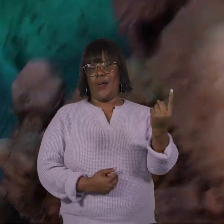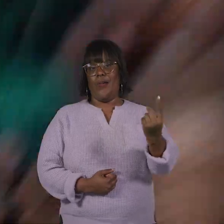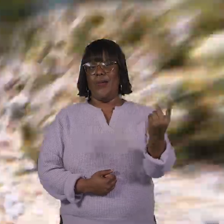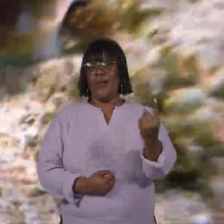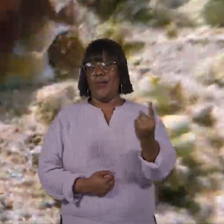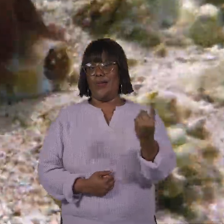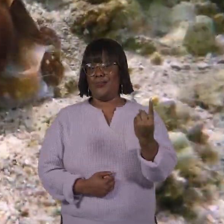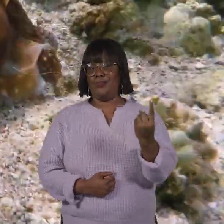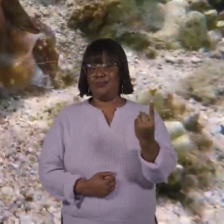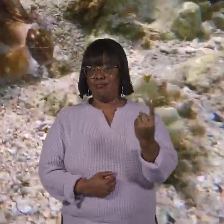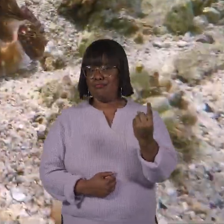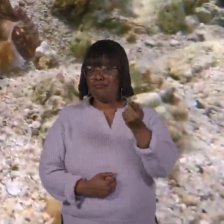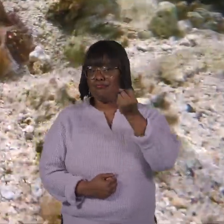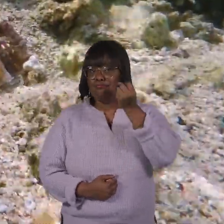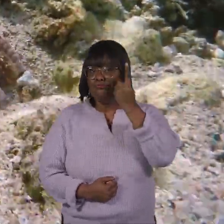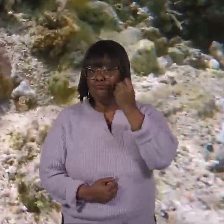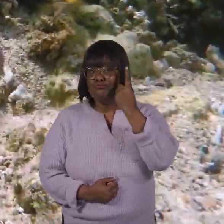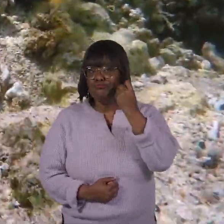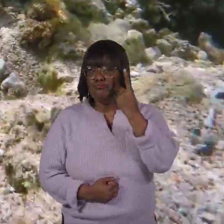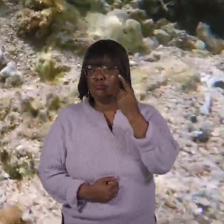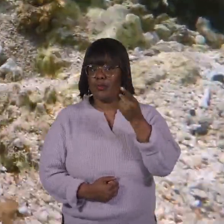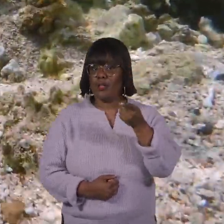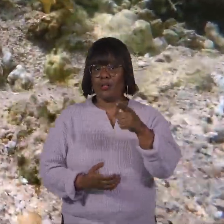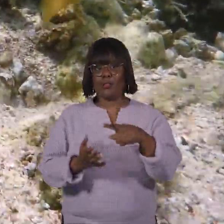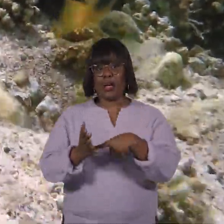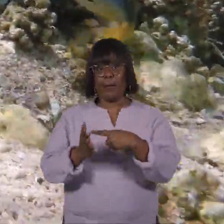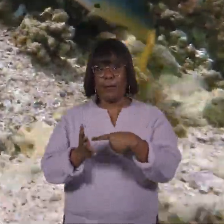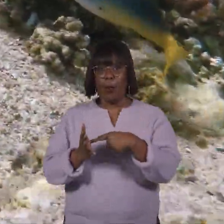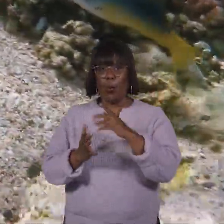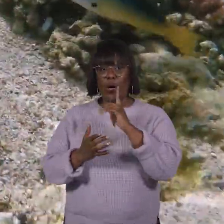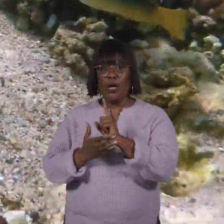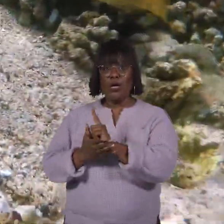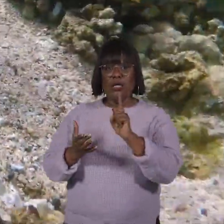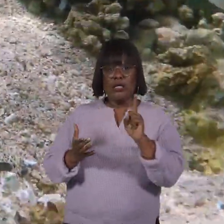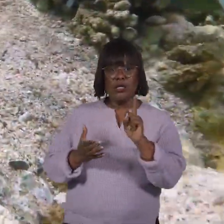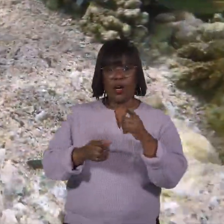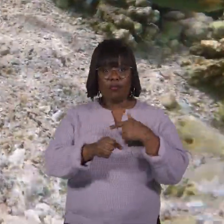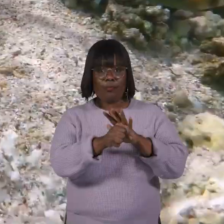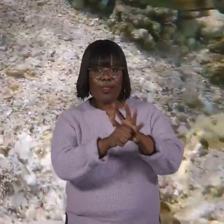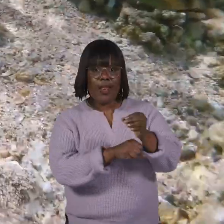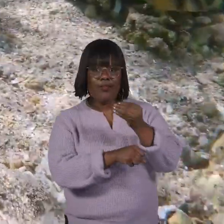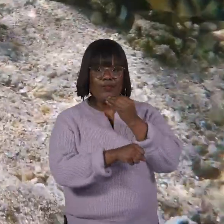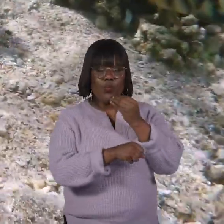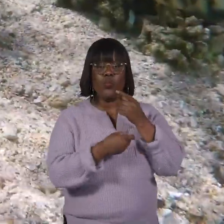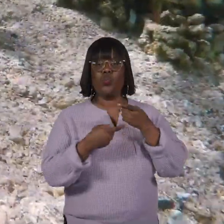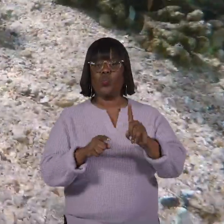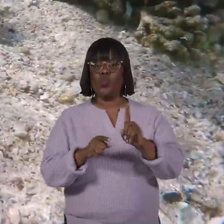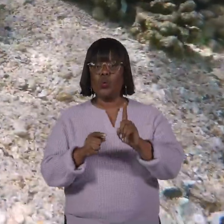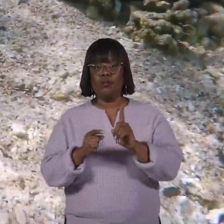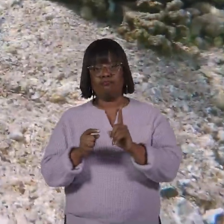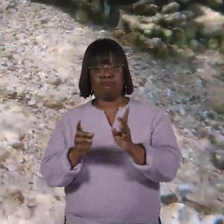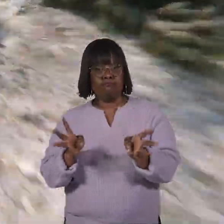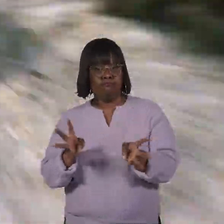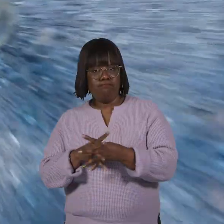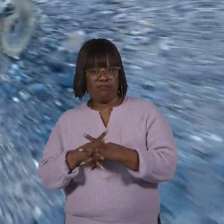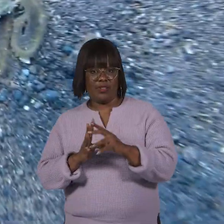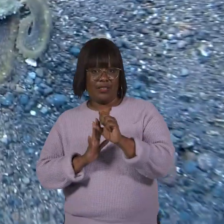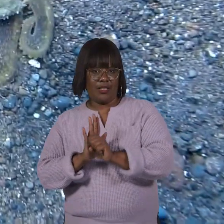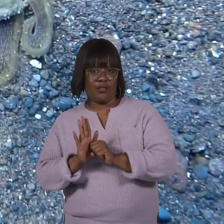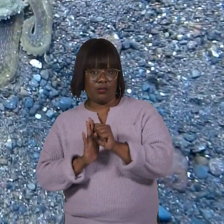alone. However, they sometimes form aggregations when there's plenty of food or during the mating season.